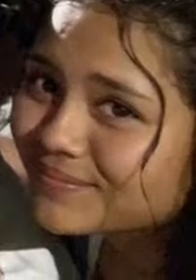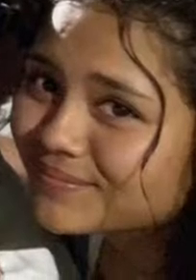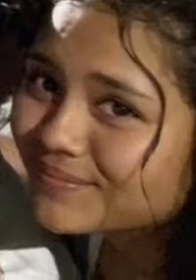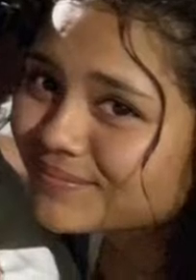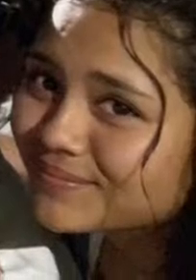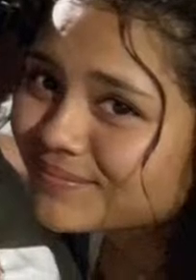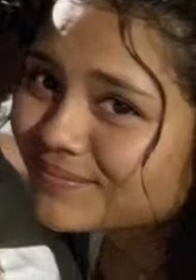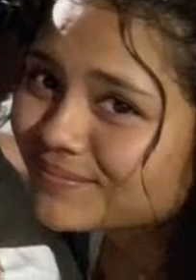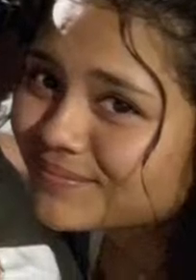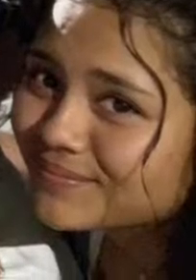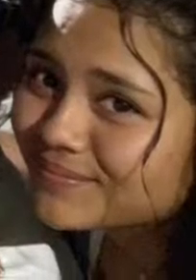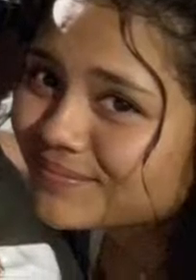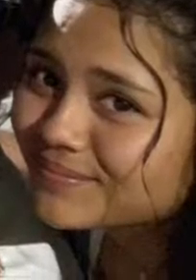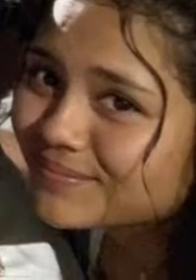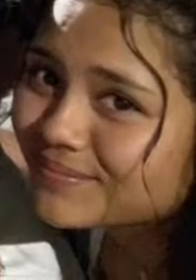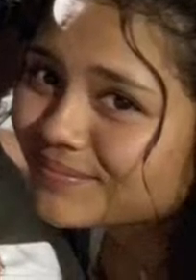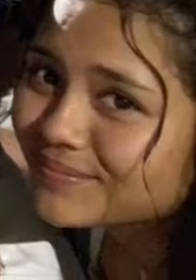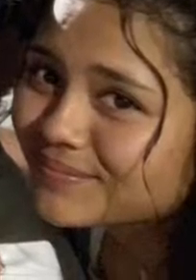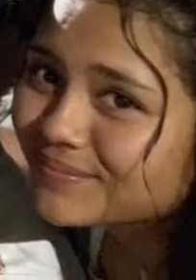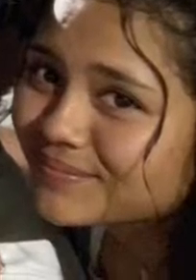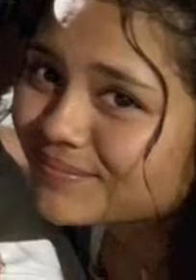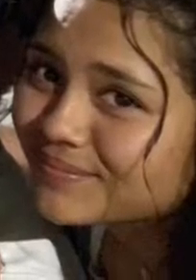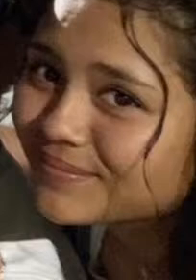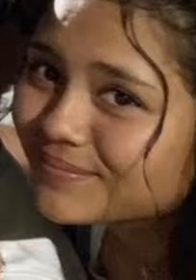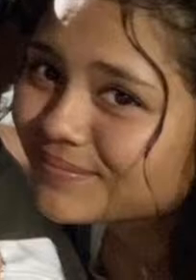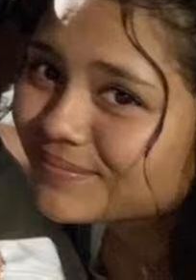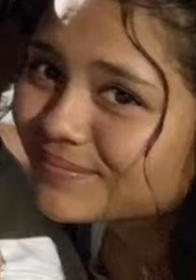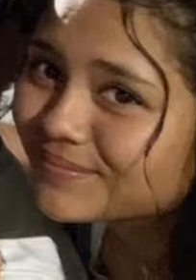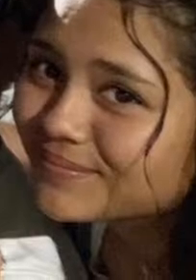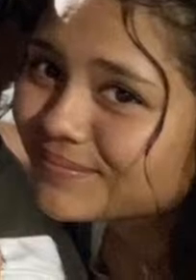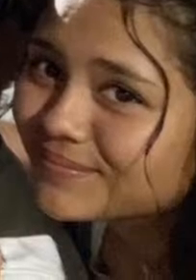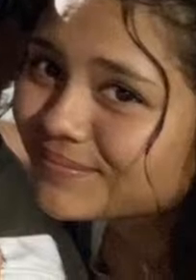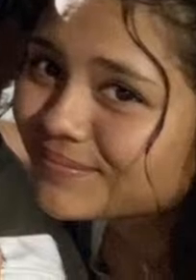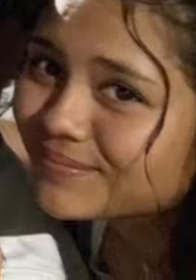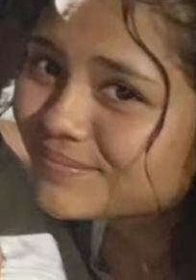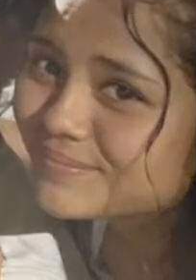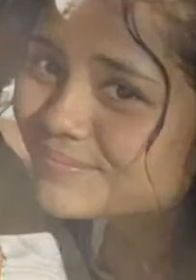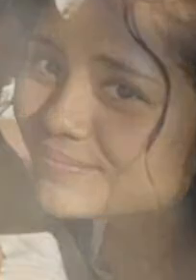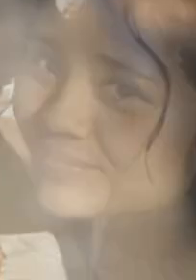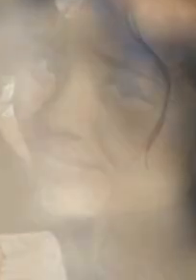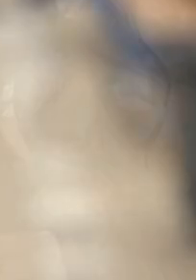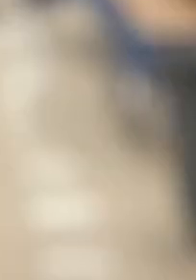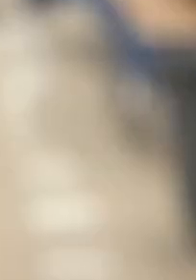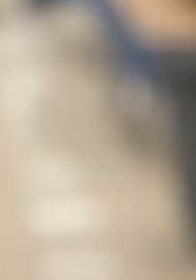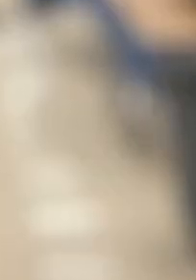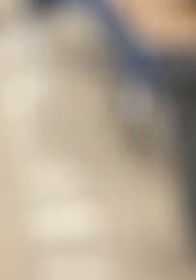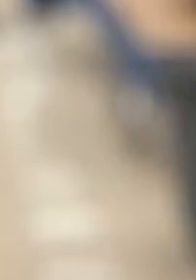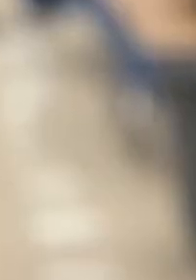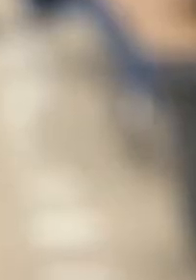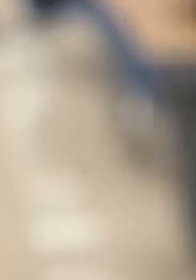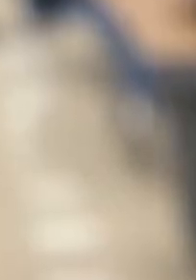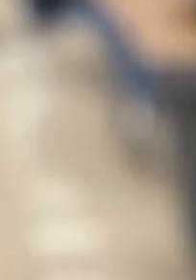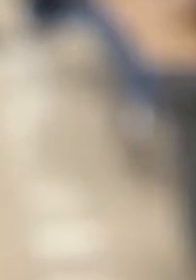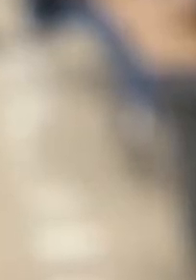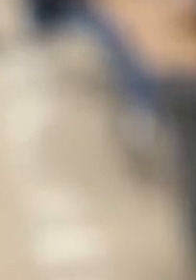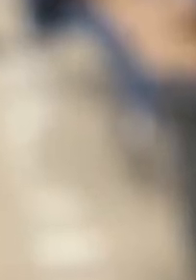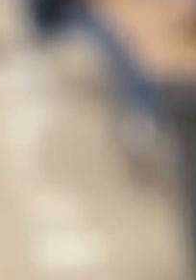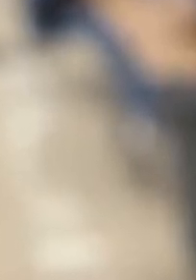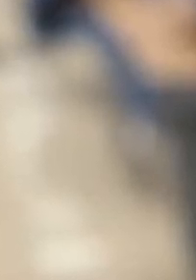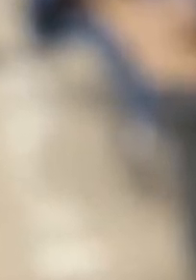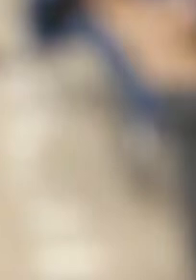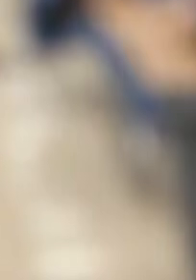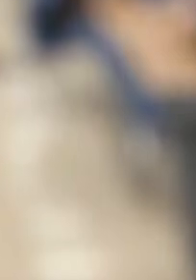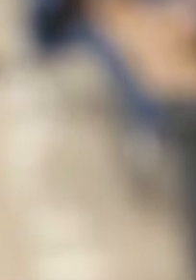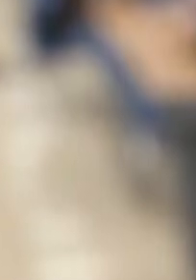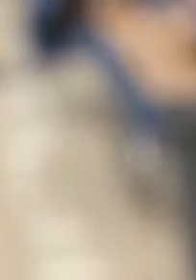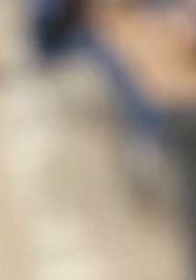started, started. Whoa, waiting all weekend, it's Friday night. We gotta